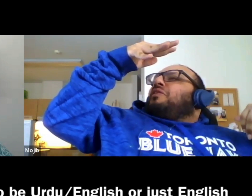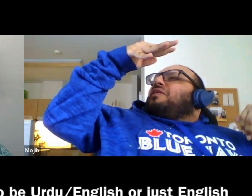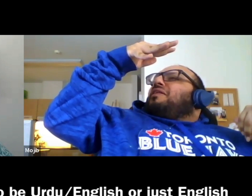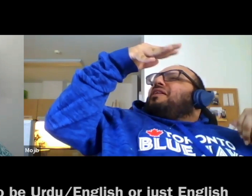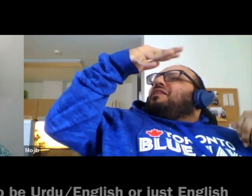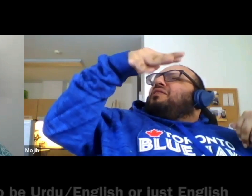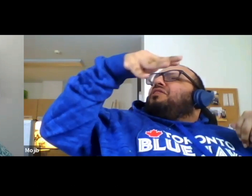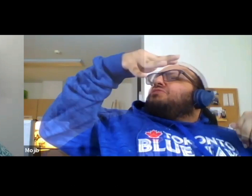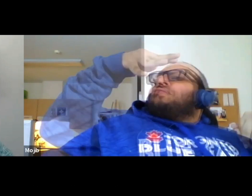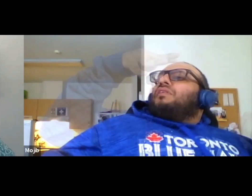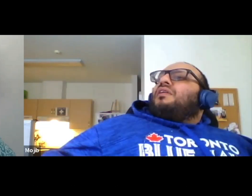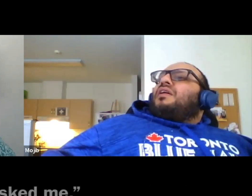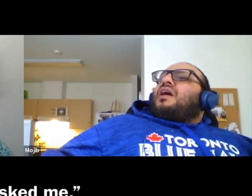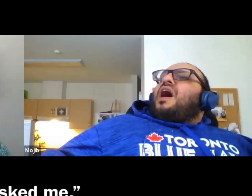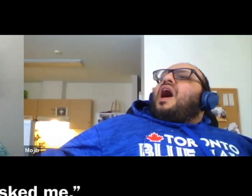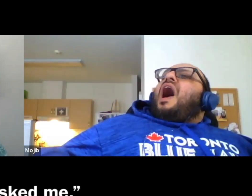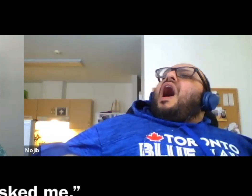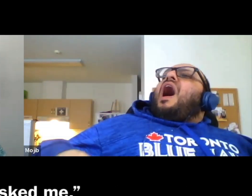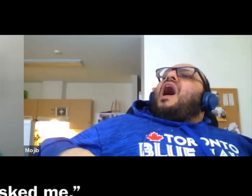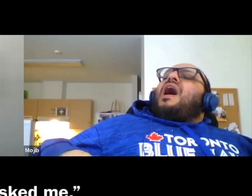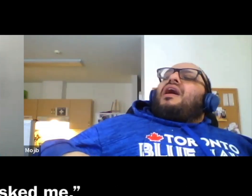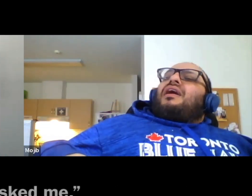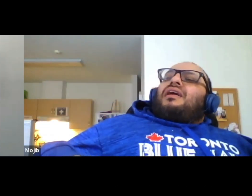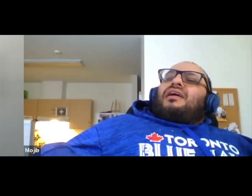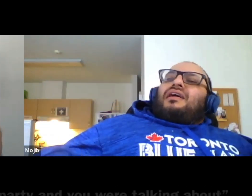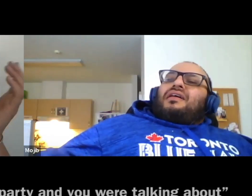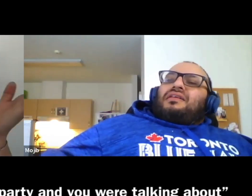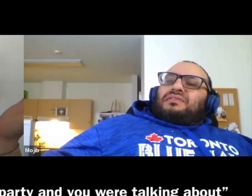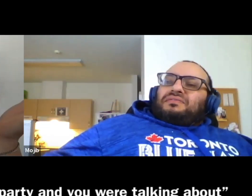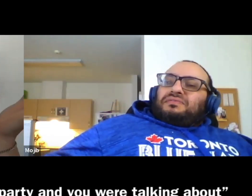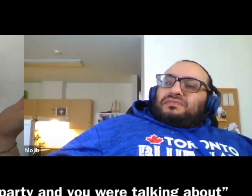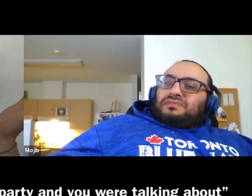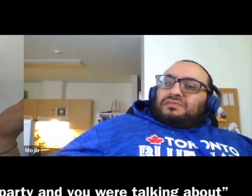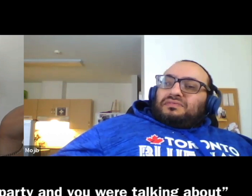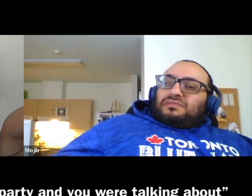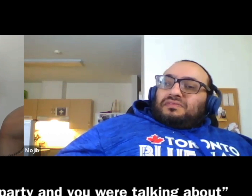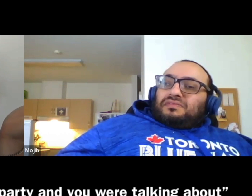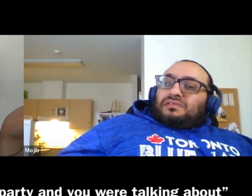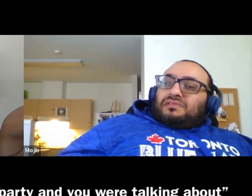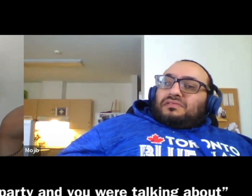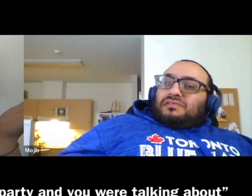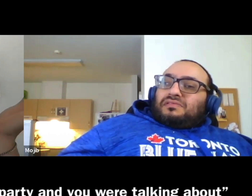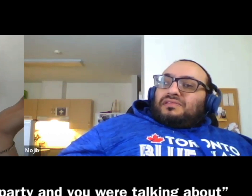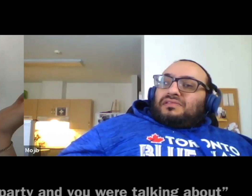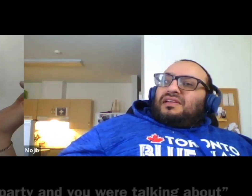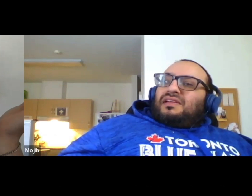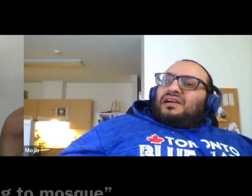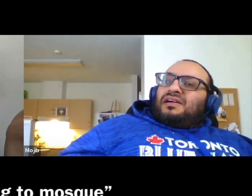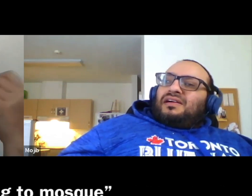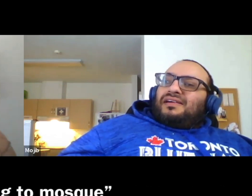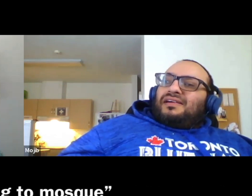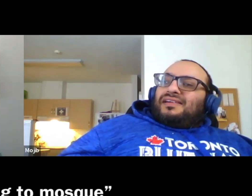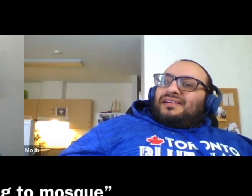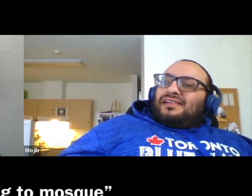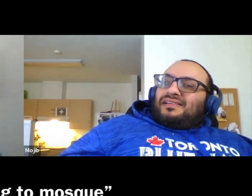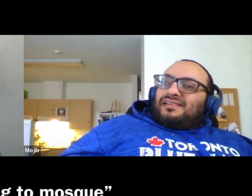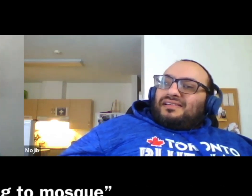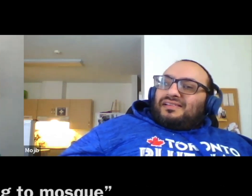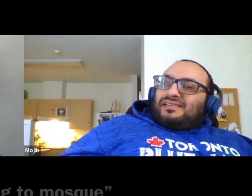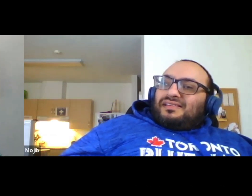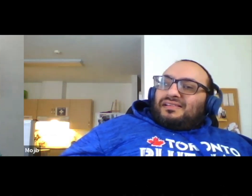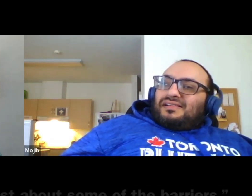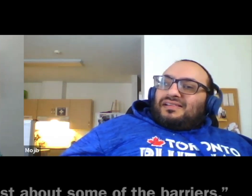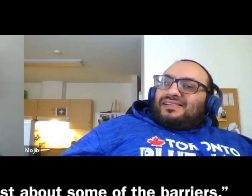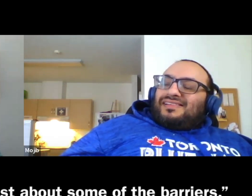just English. So I remember you asked me, I saw you at a Christmas party, and you were talking Yeah. about how you missed going